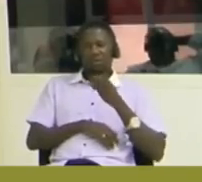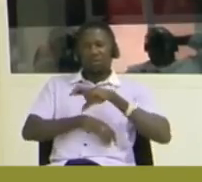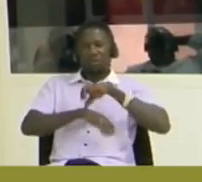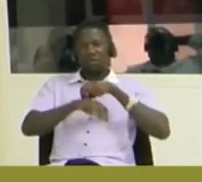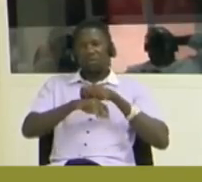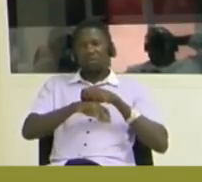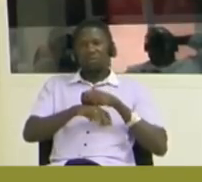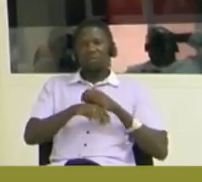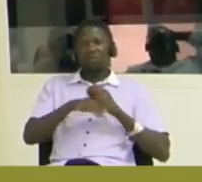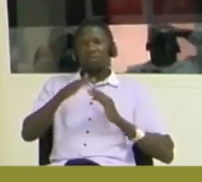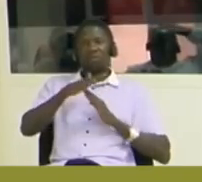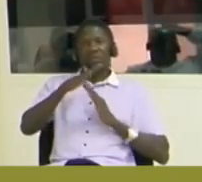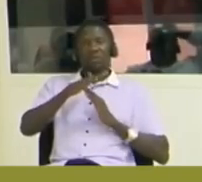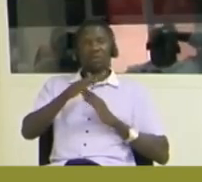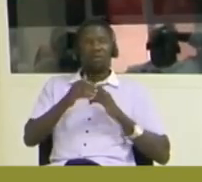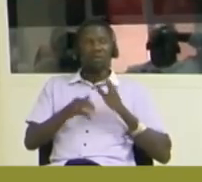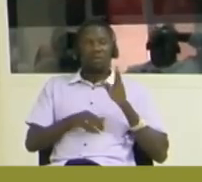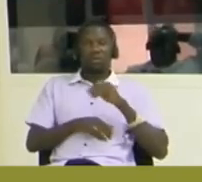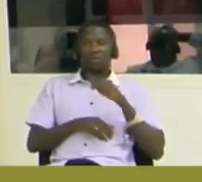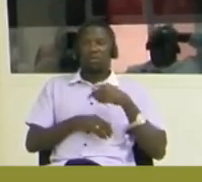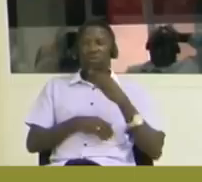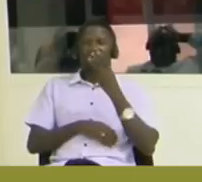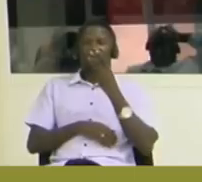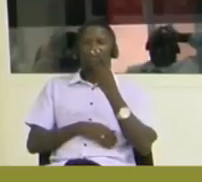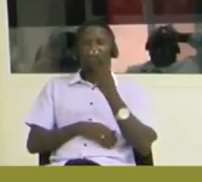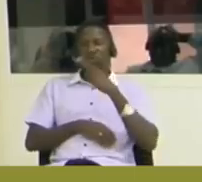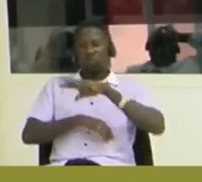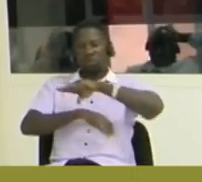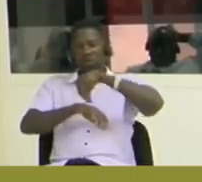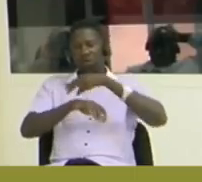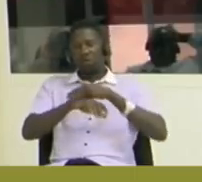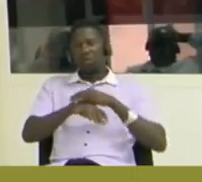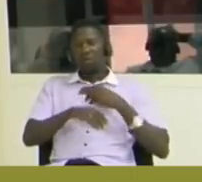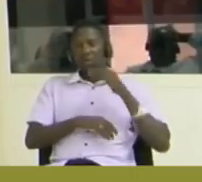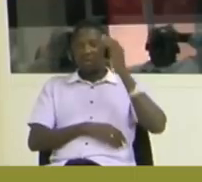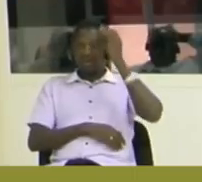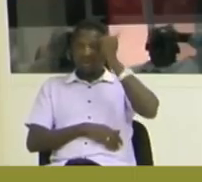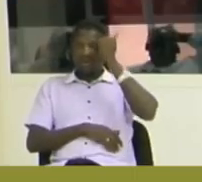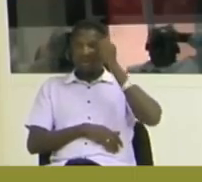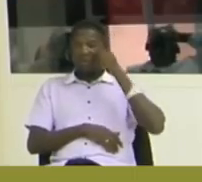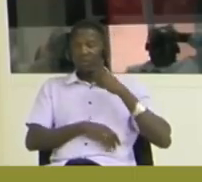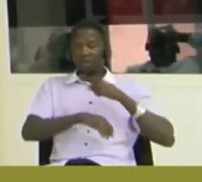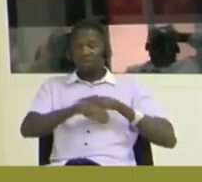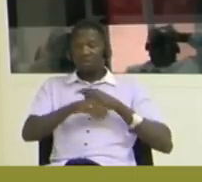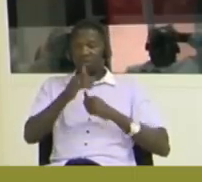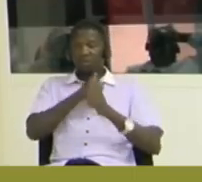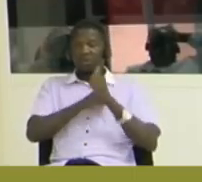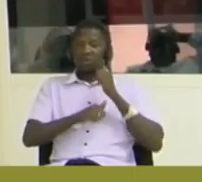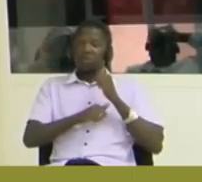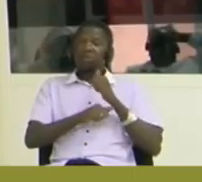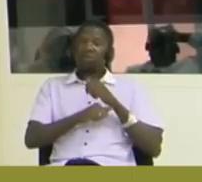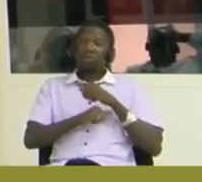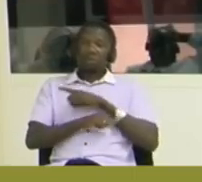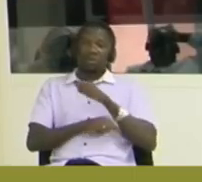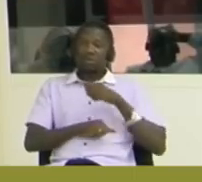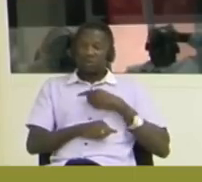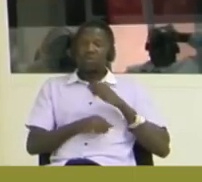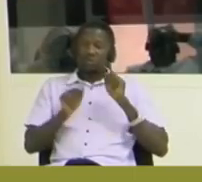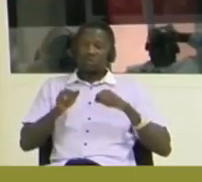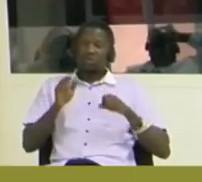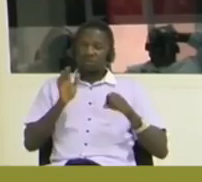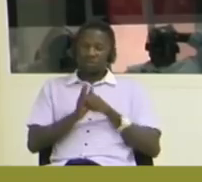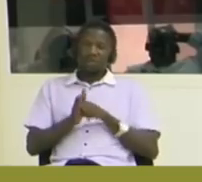it by 2 hours, I think, and hope that by the time we return, they would sort it